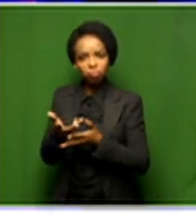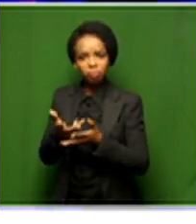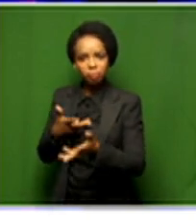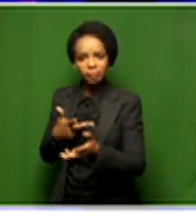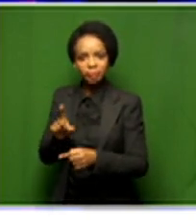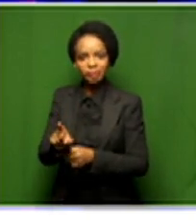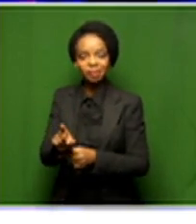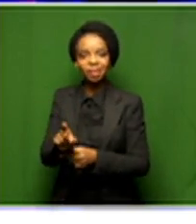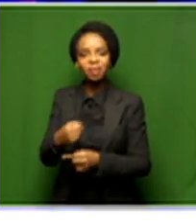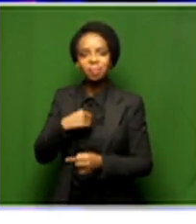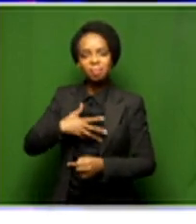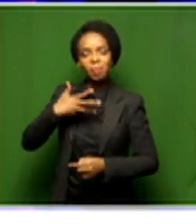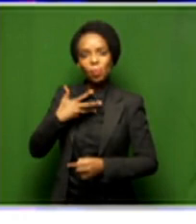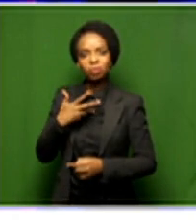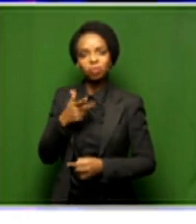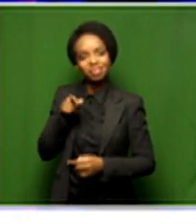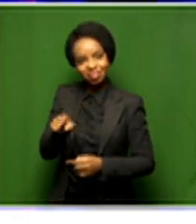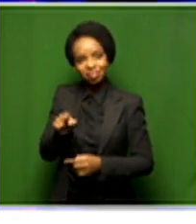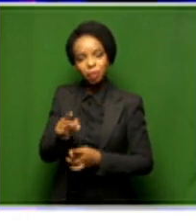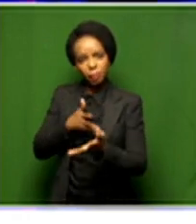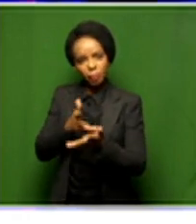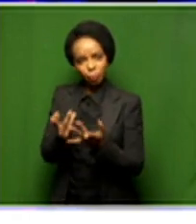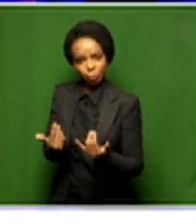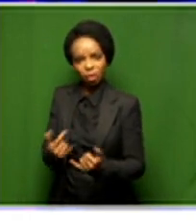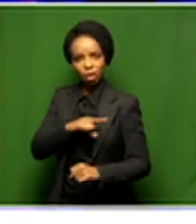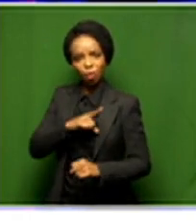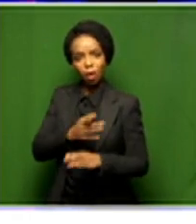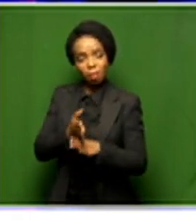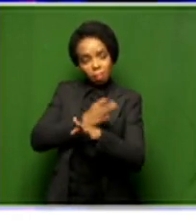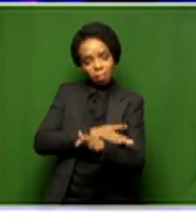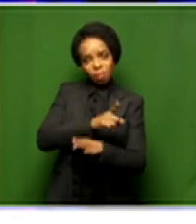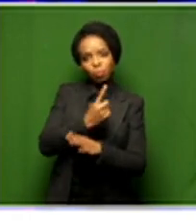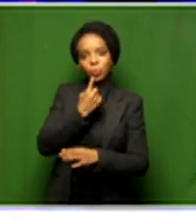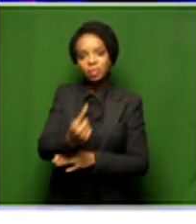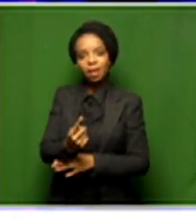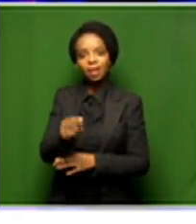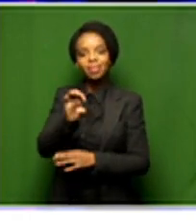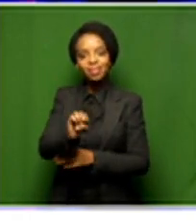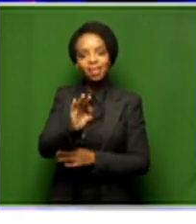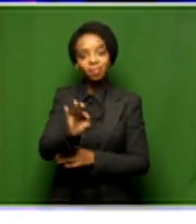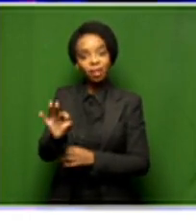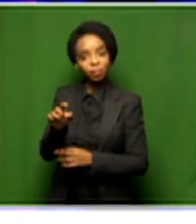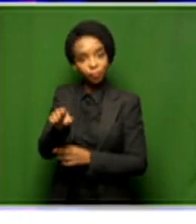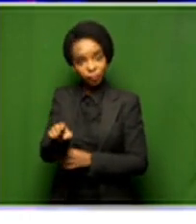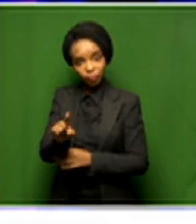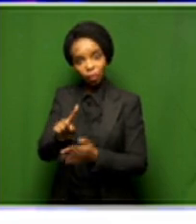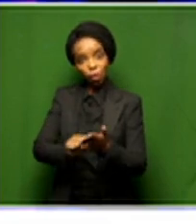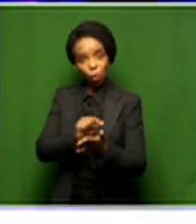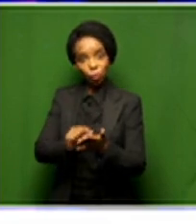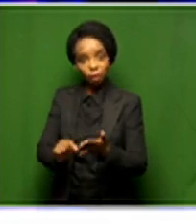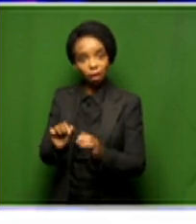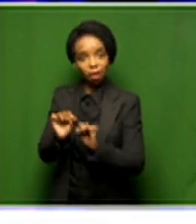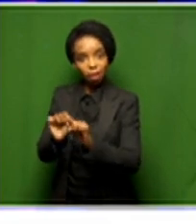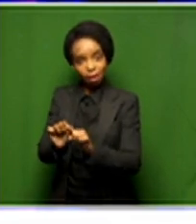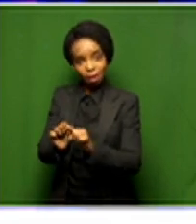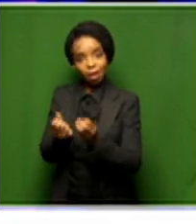that because you mentioned something quite earlier, which I found quite interesting, is that the EFF and voter turnout is a very big